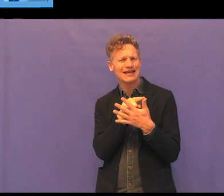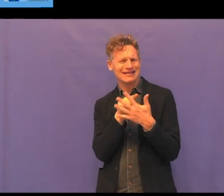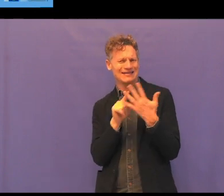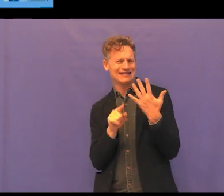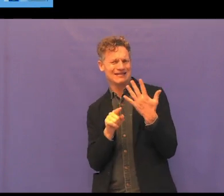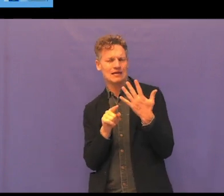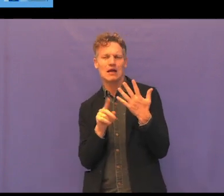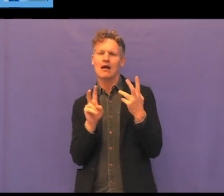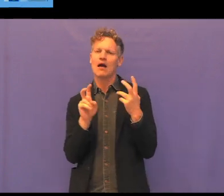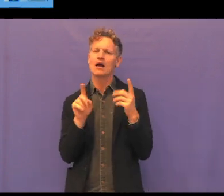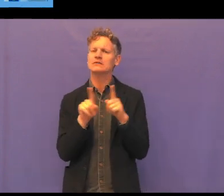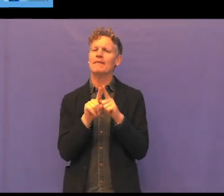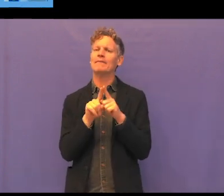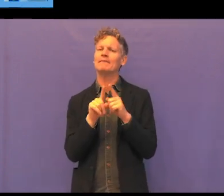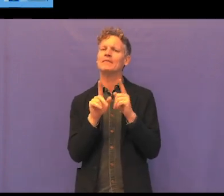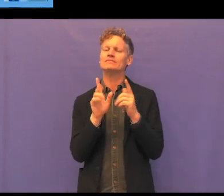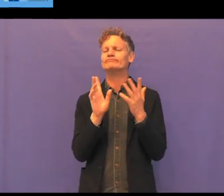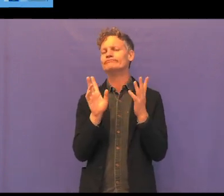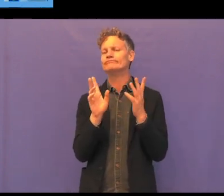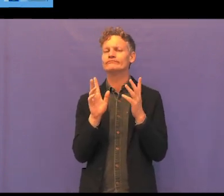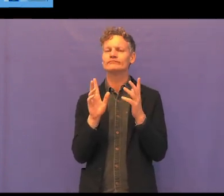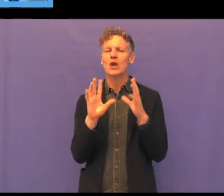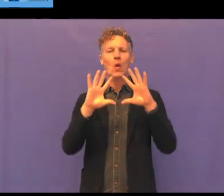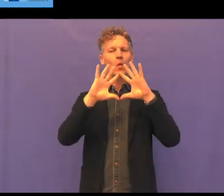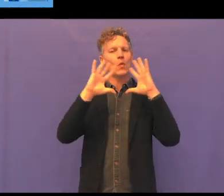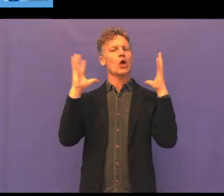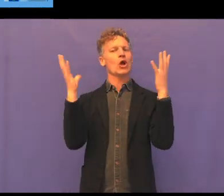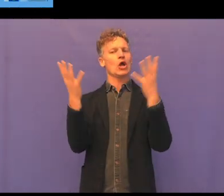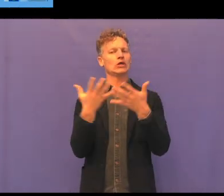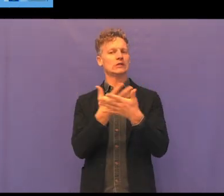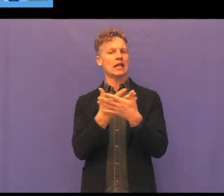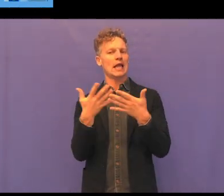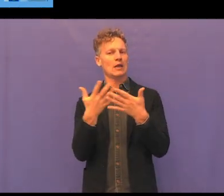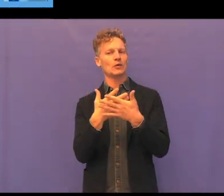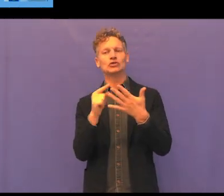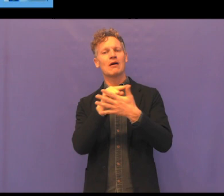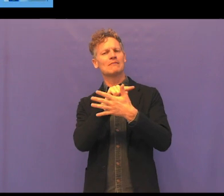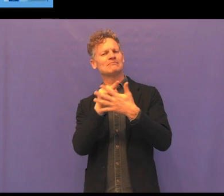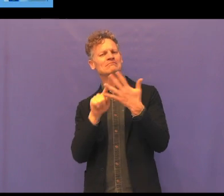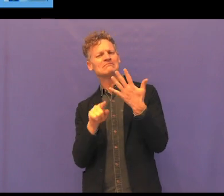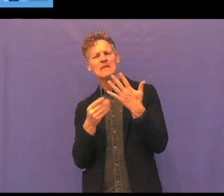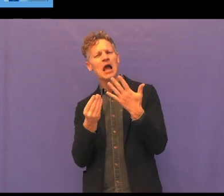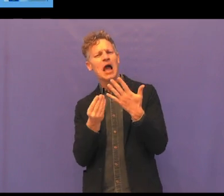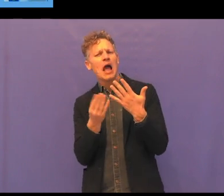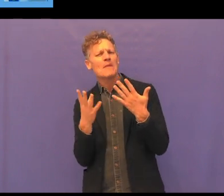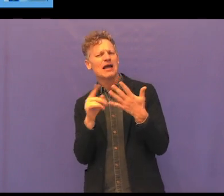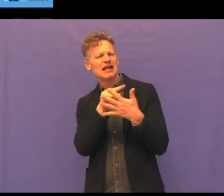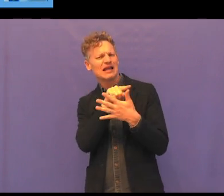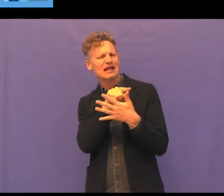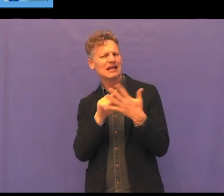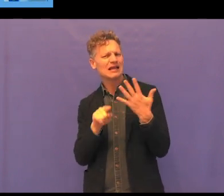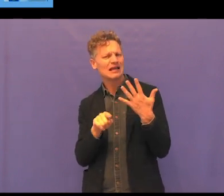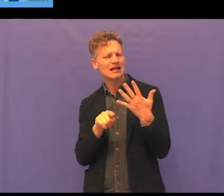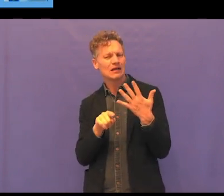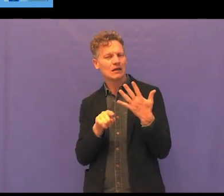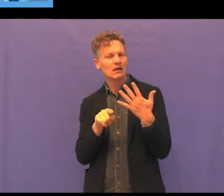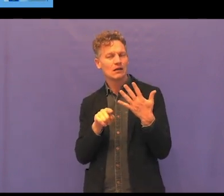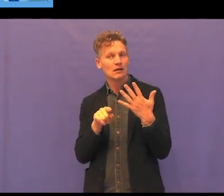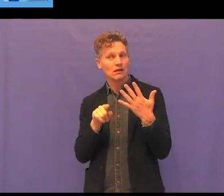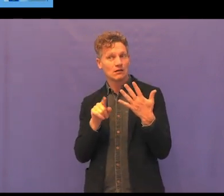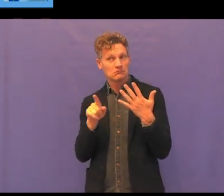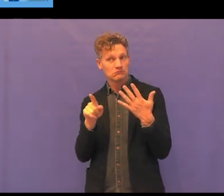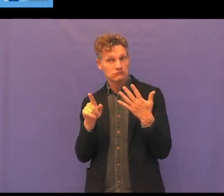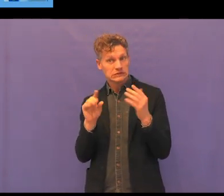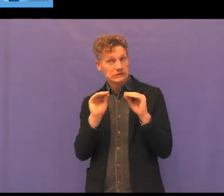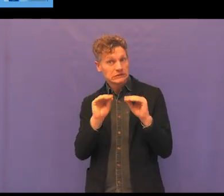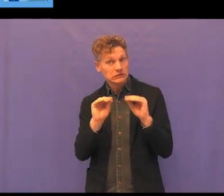many of those languages were on offer in your curriculum. In other words, as the